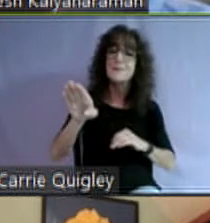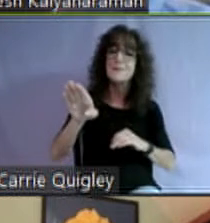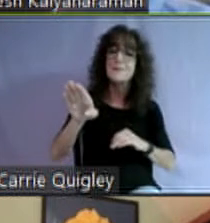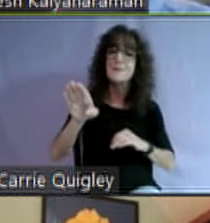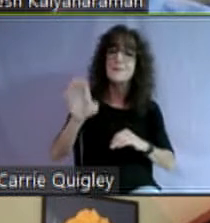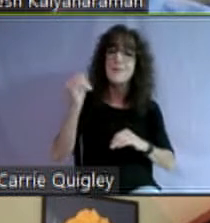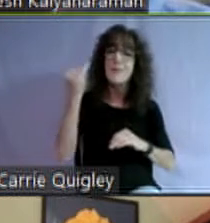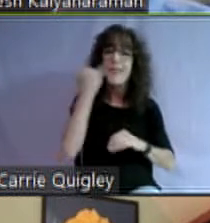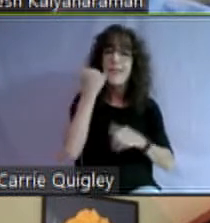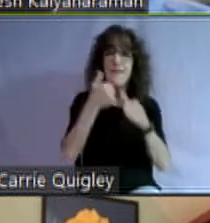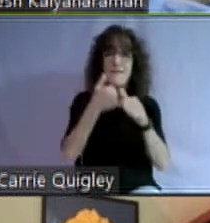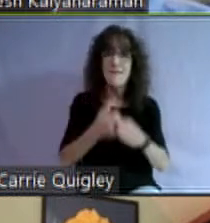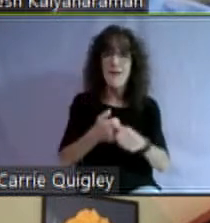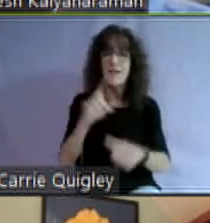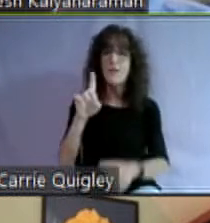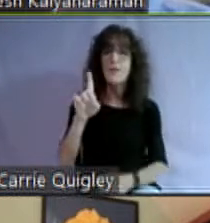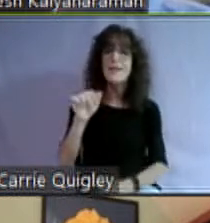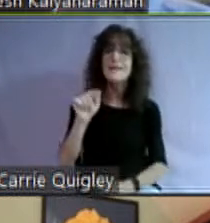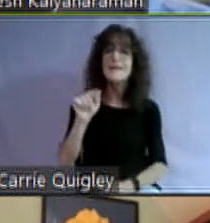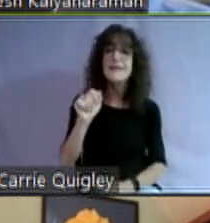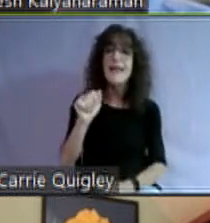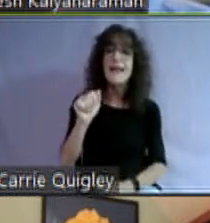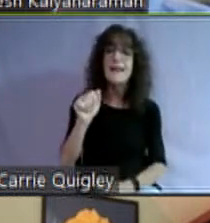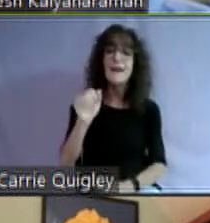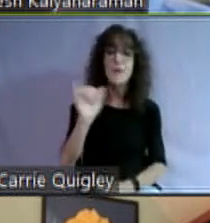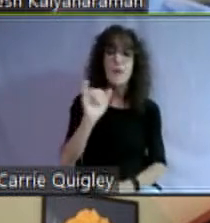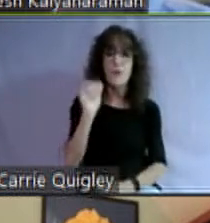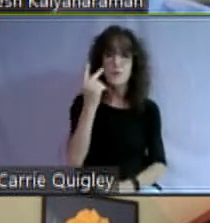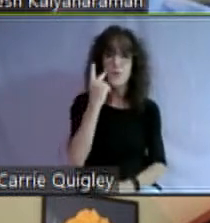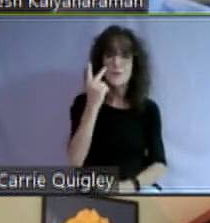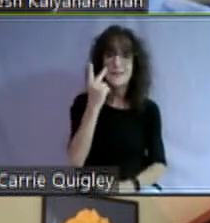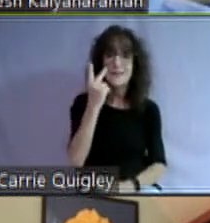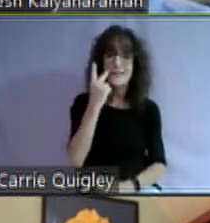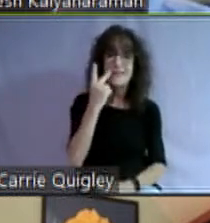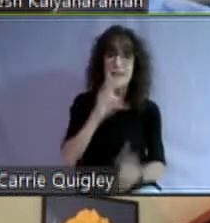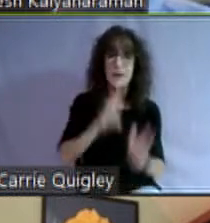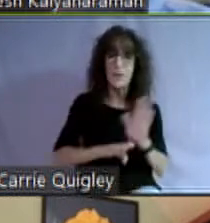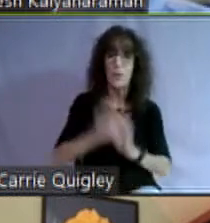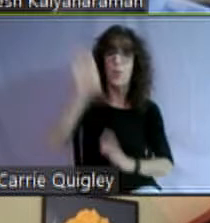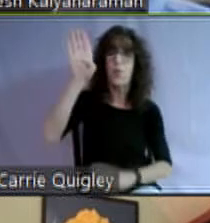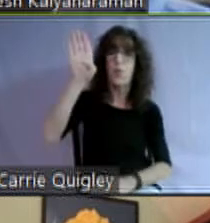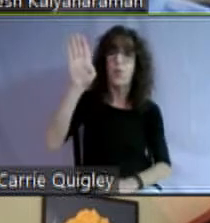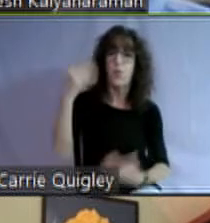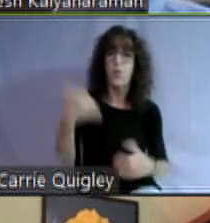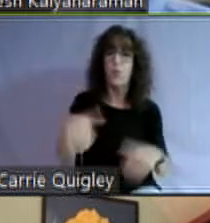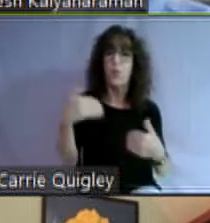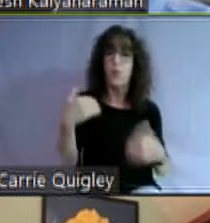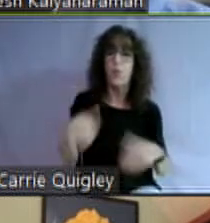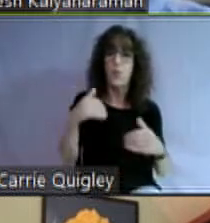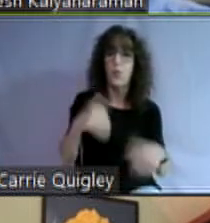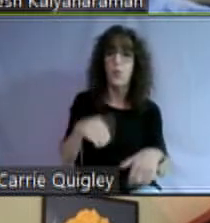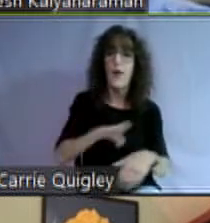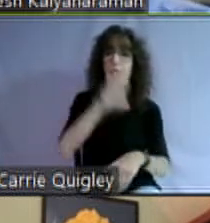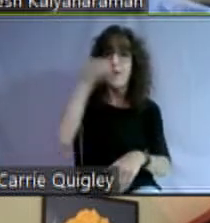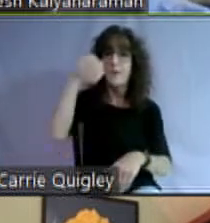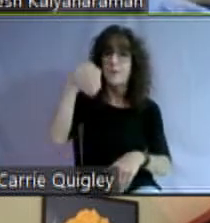If you're following the data, you'll also have seen that there was a kind of a steep increase that came down again, and